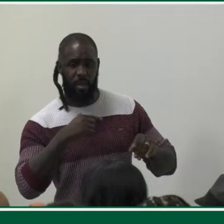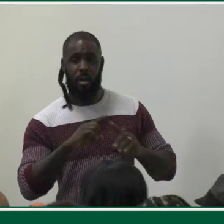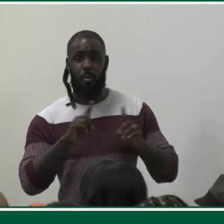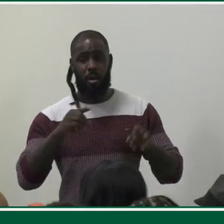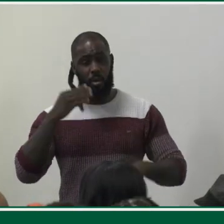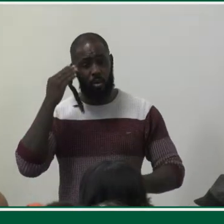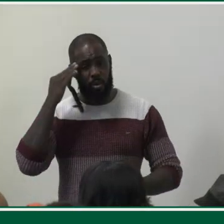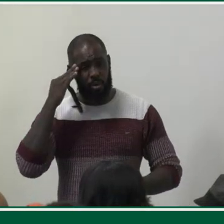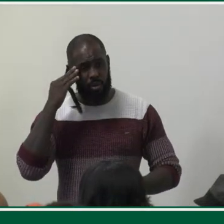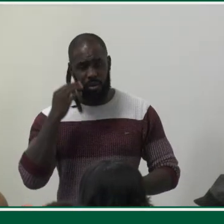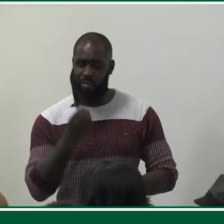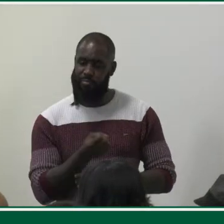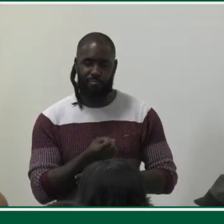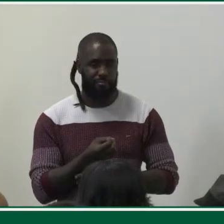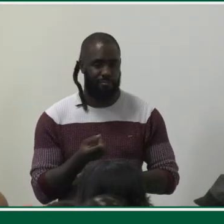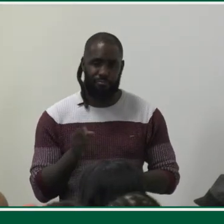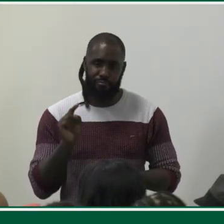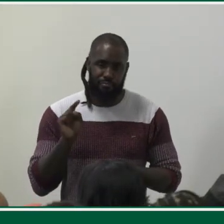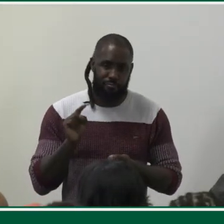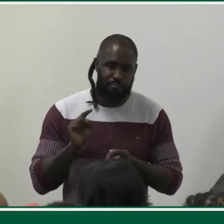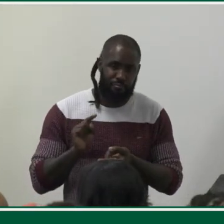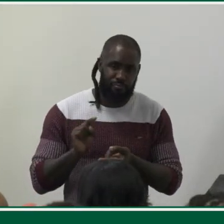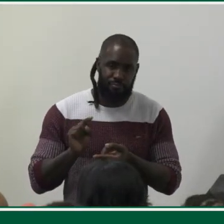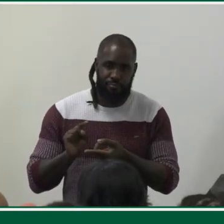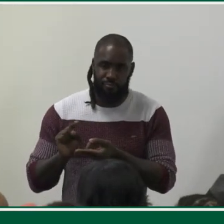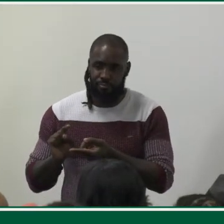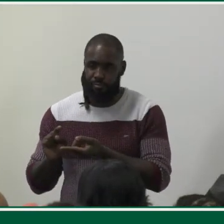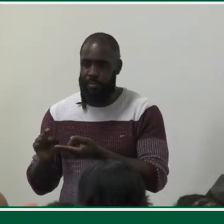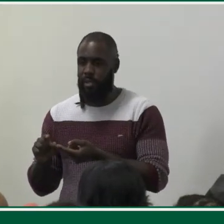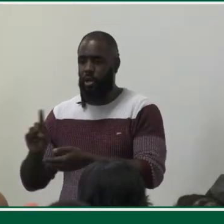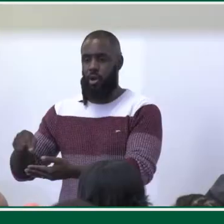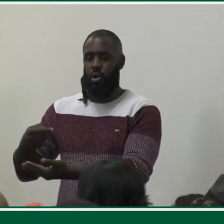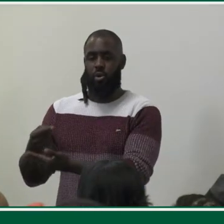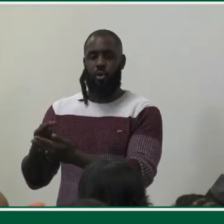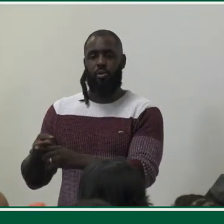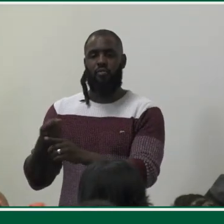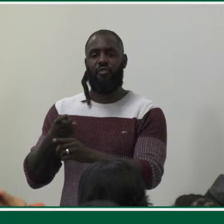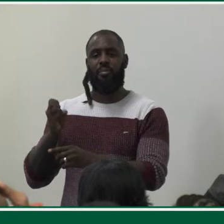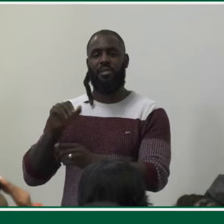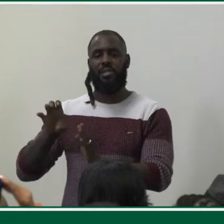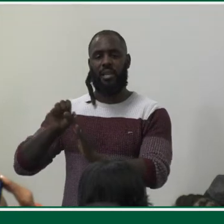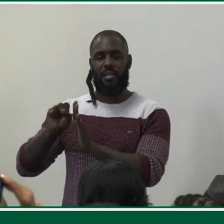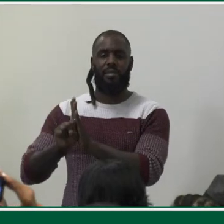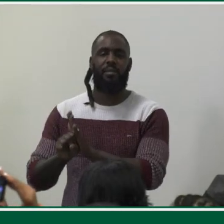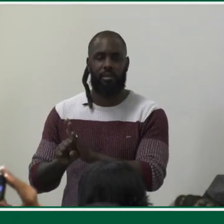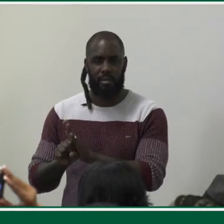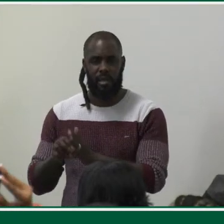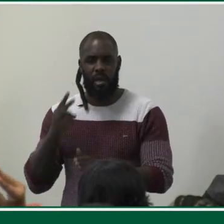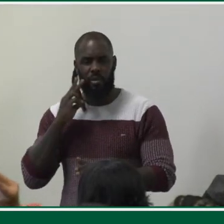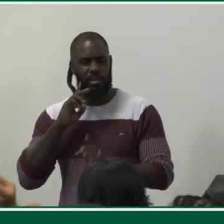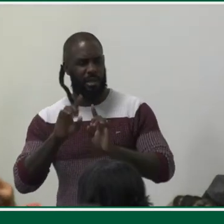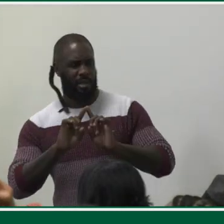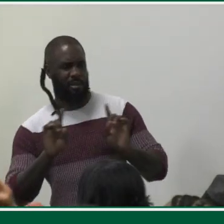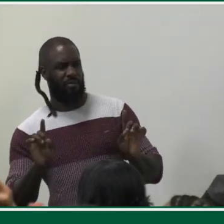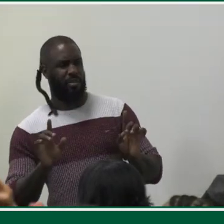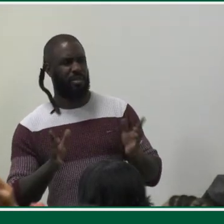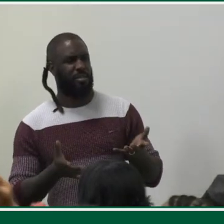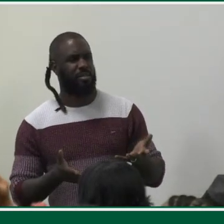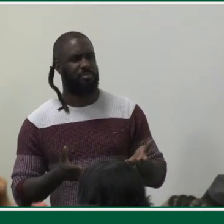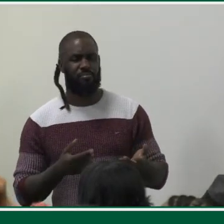that too few are succeeding and graduating from the institution. And when we look at differences in outcomes, we